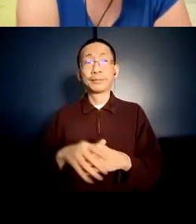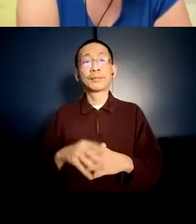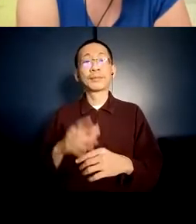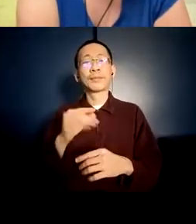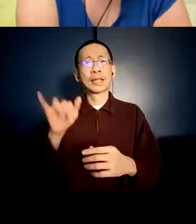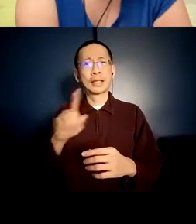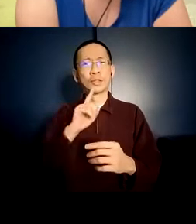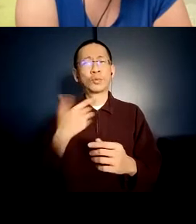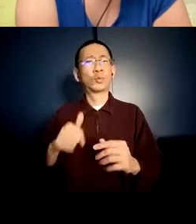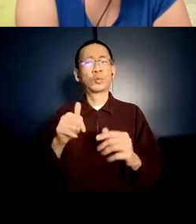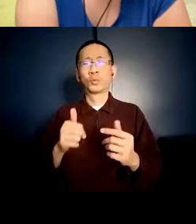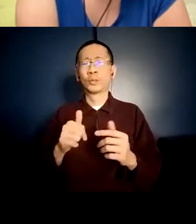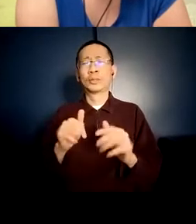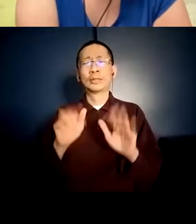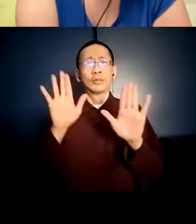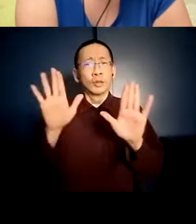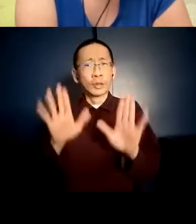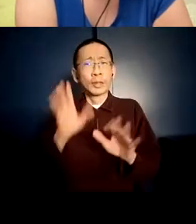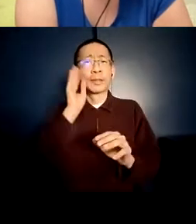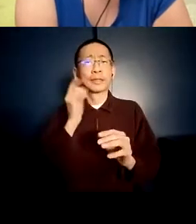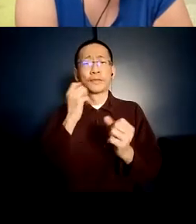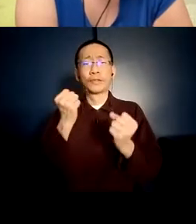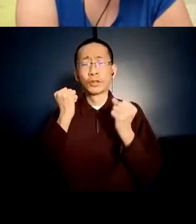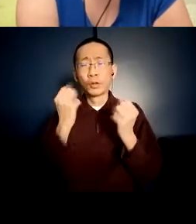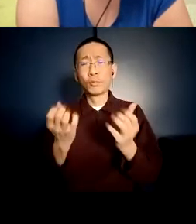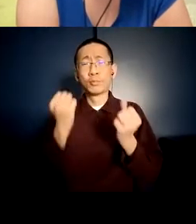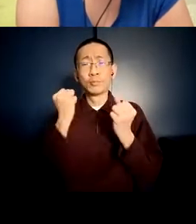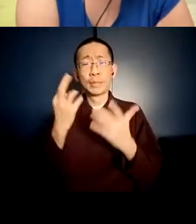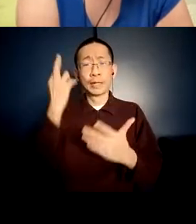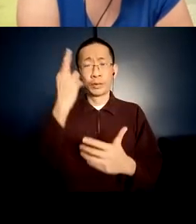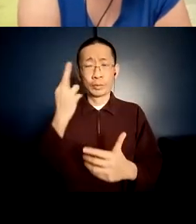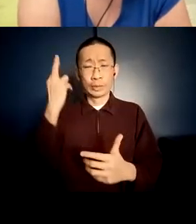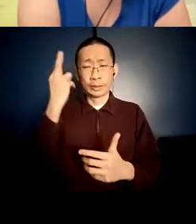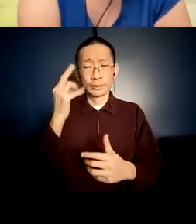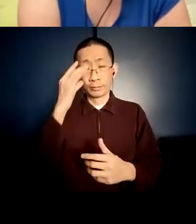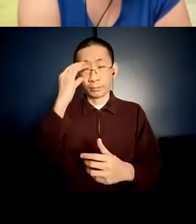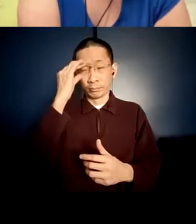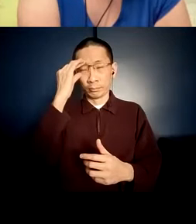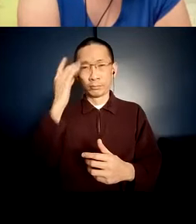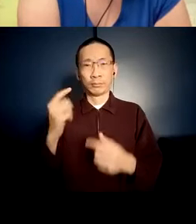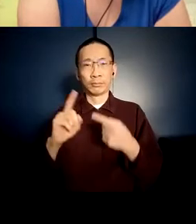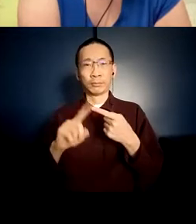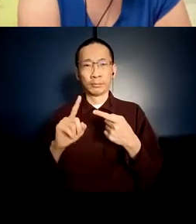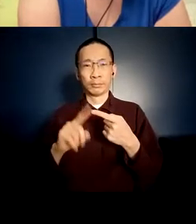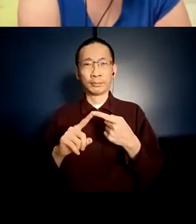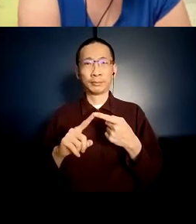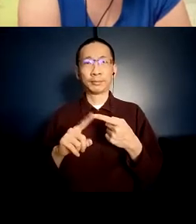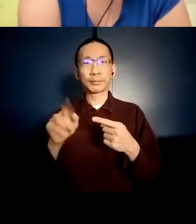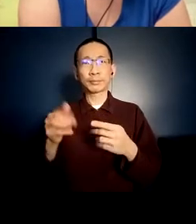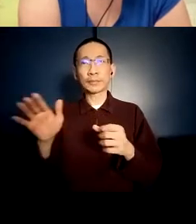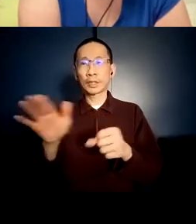was an incredible experience for so many reasons. One of those is that it